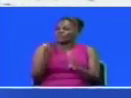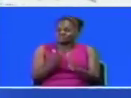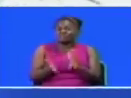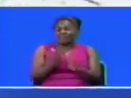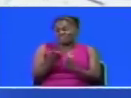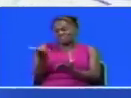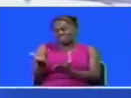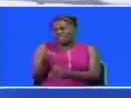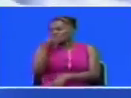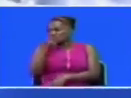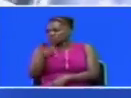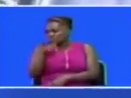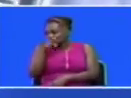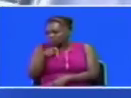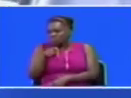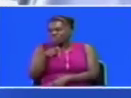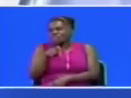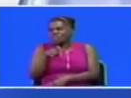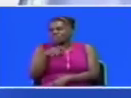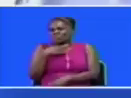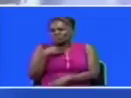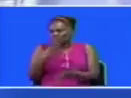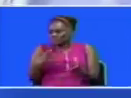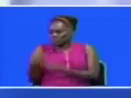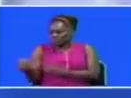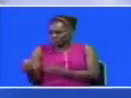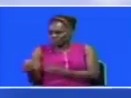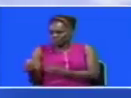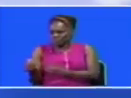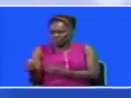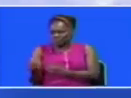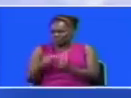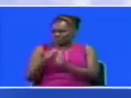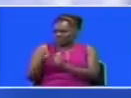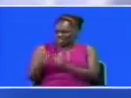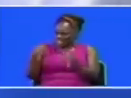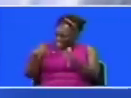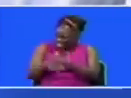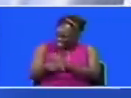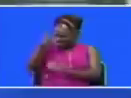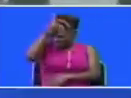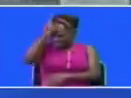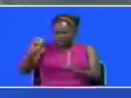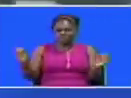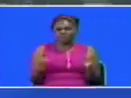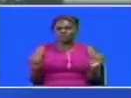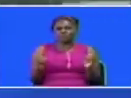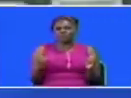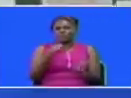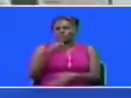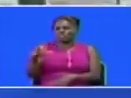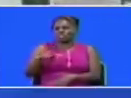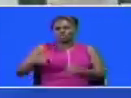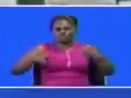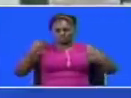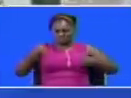haraka. Na tuk-tuku zina ukitaka kwenda mali kuna kama Nissan haiwezi kukuingiza njia za vichochoro. It's not only locals who